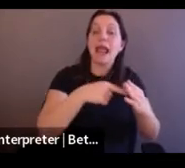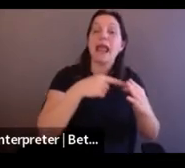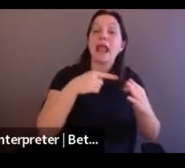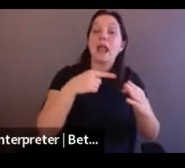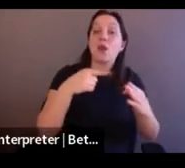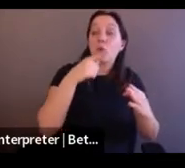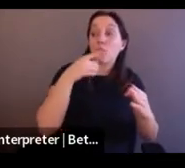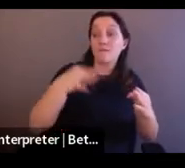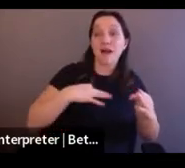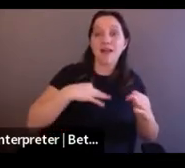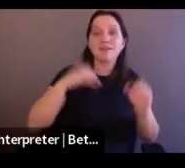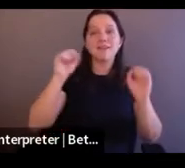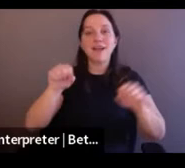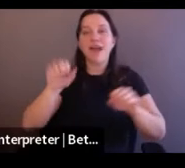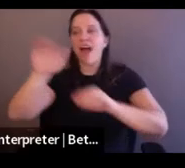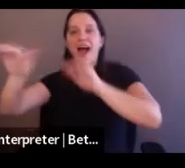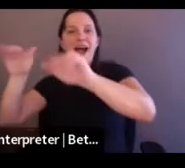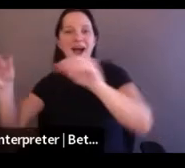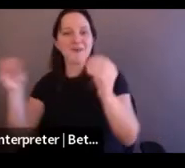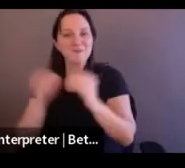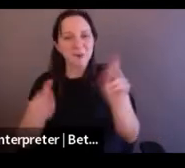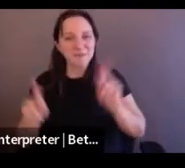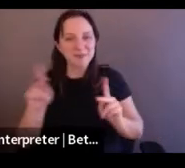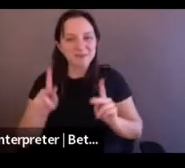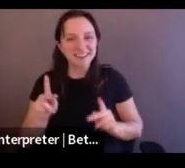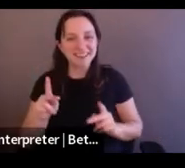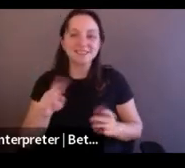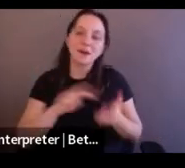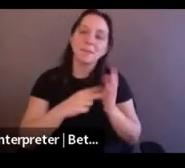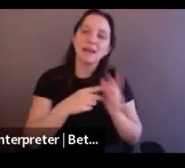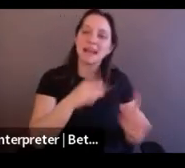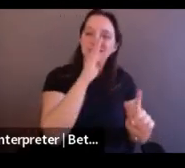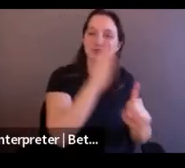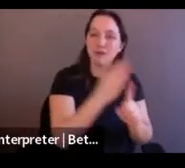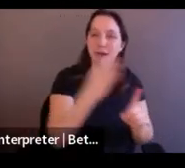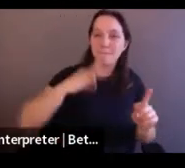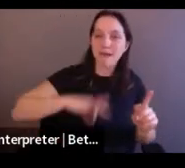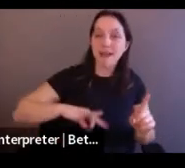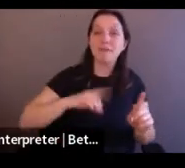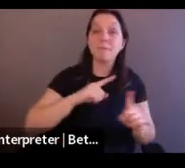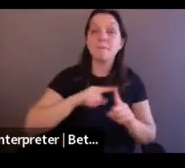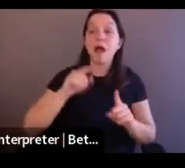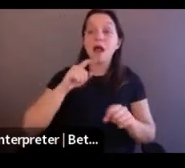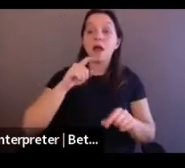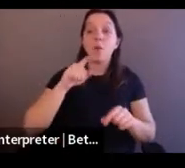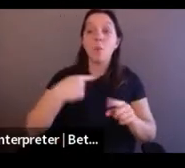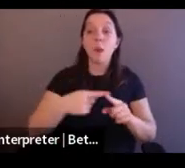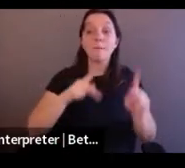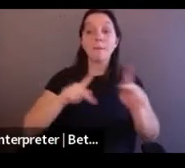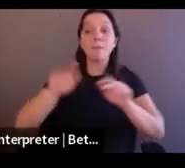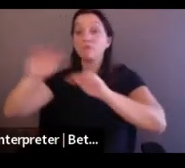sort of, there's the direct benefits of having volunteers, and then sometimes there's indirect benefits as well.